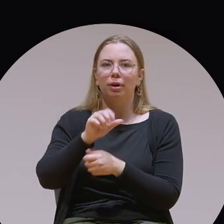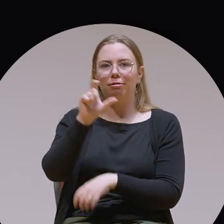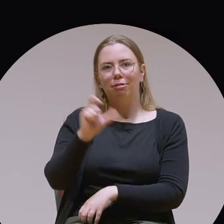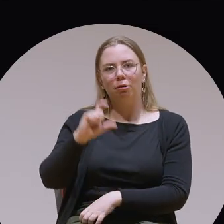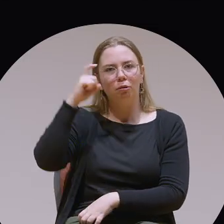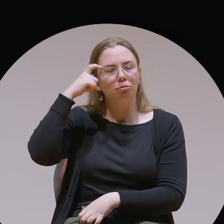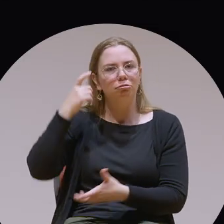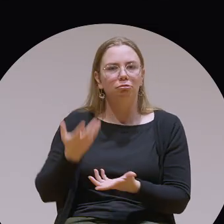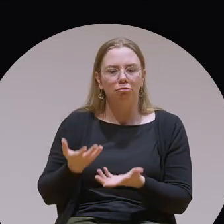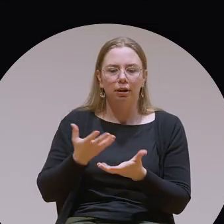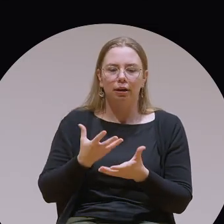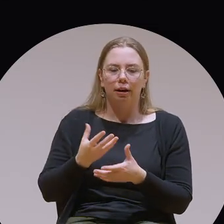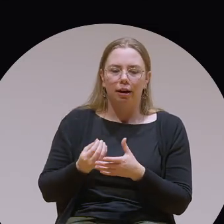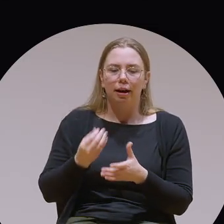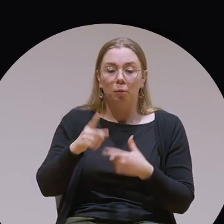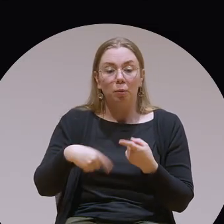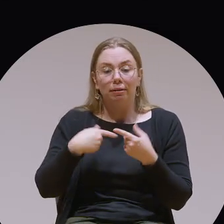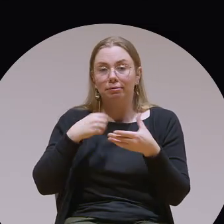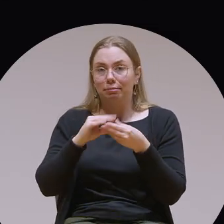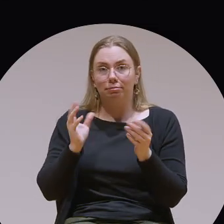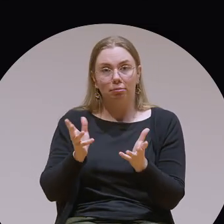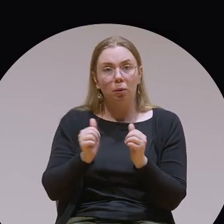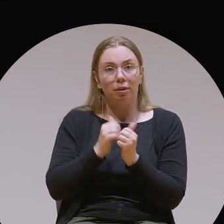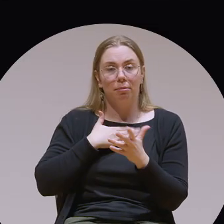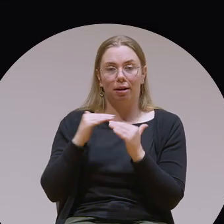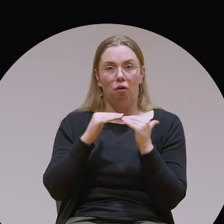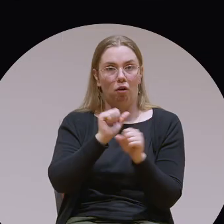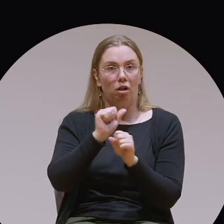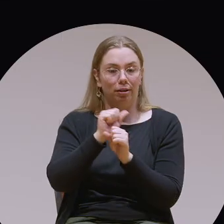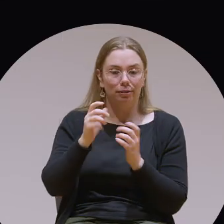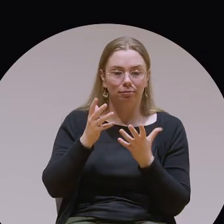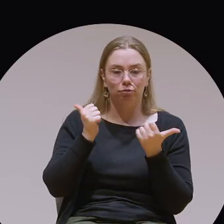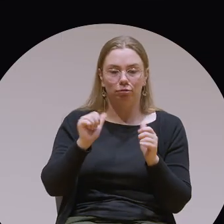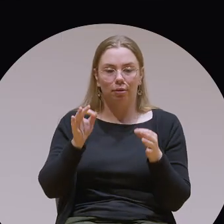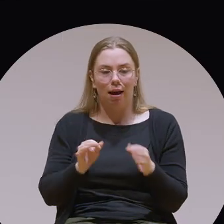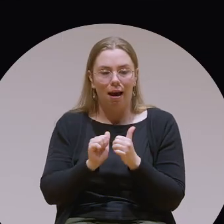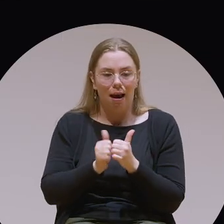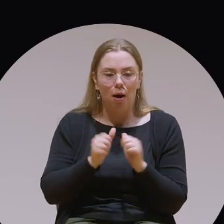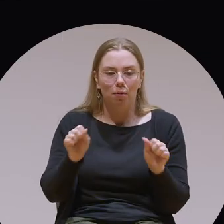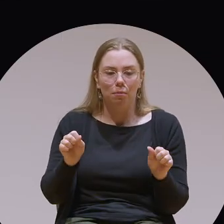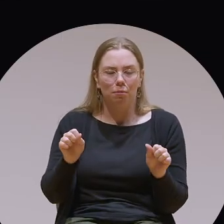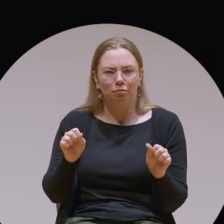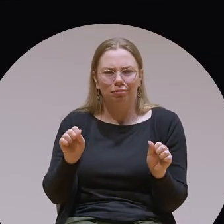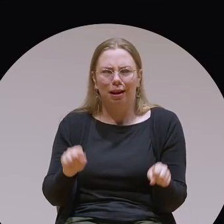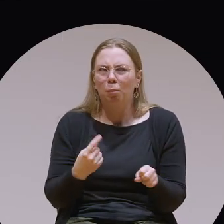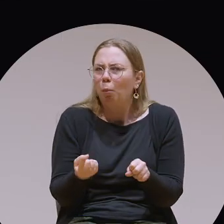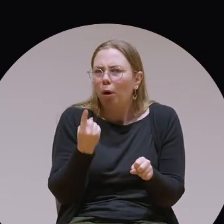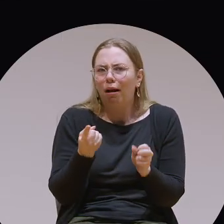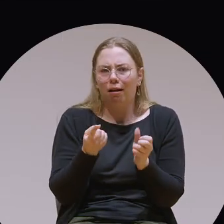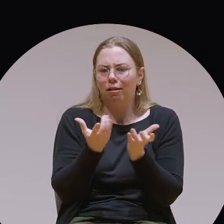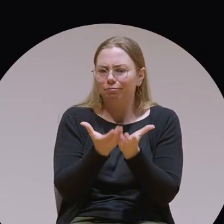enjoyed separately. And when I was speaking to my colleagues and saying, how can this happen? How can one vase or one